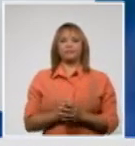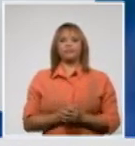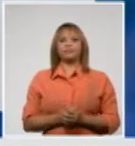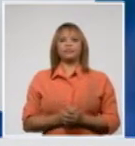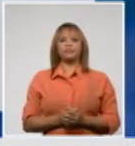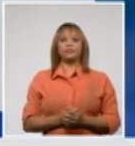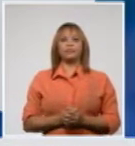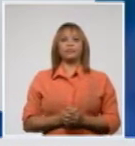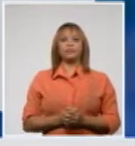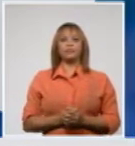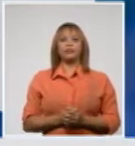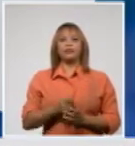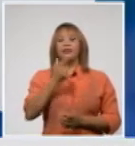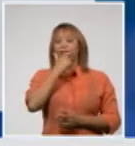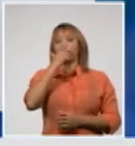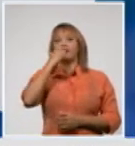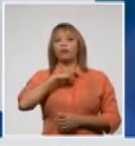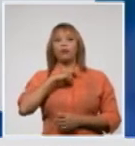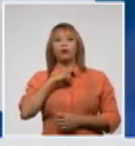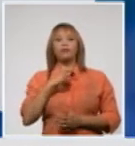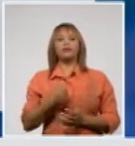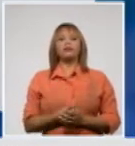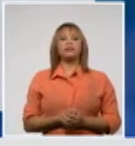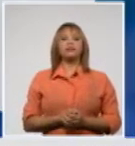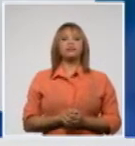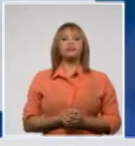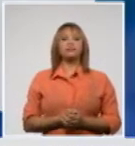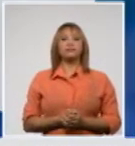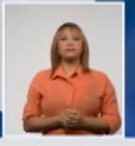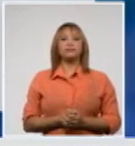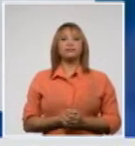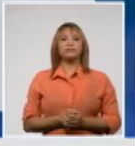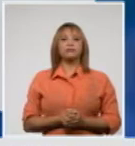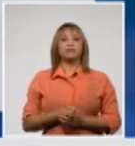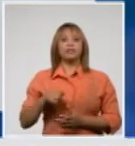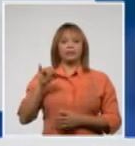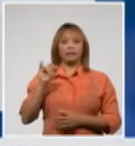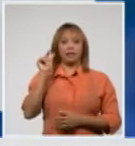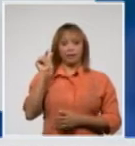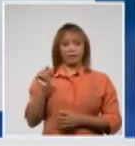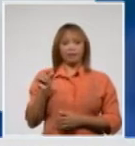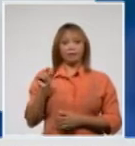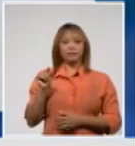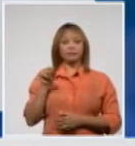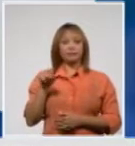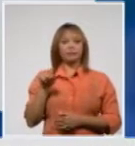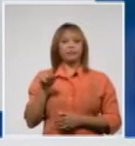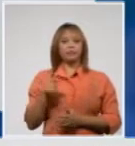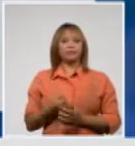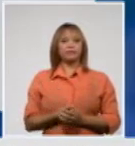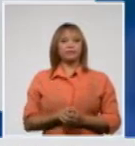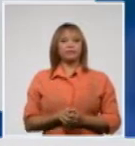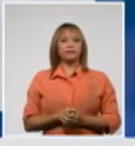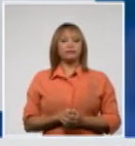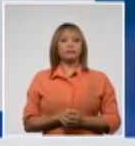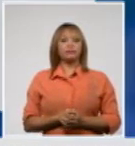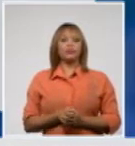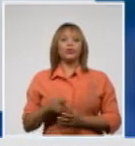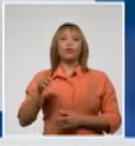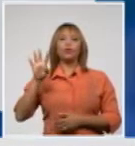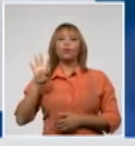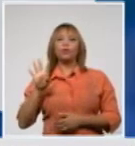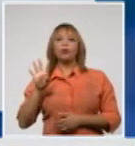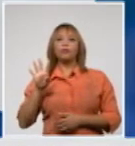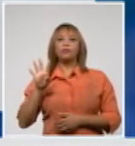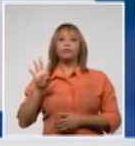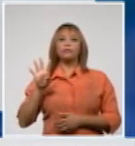Cristobal with 4, and Candelaria with 2 cases. The 6 cases from Ciego de Ávila are